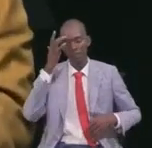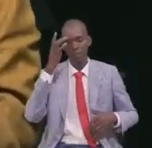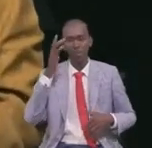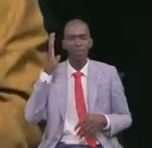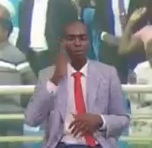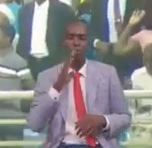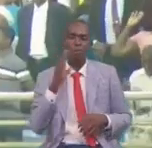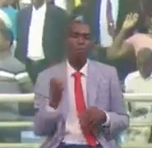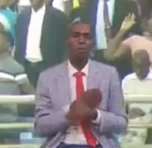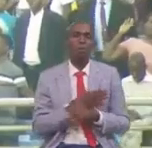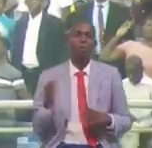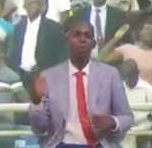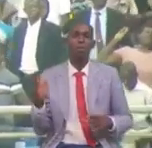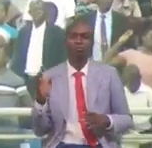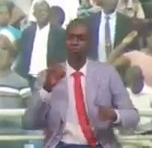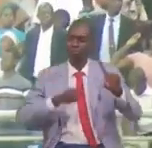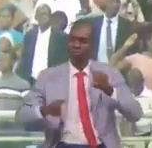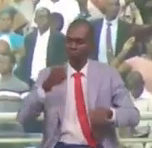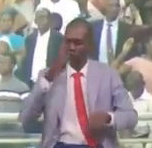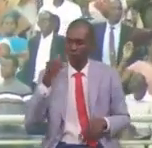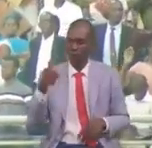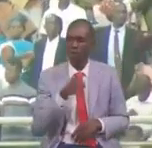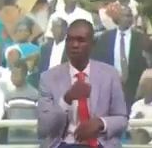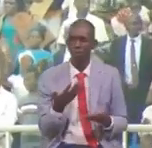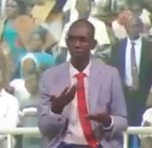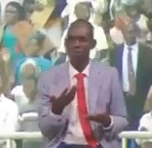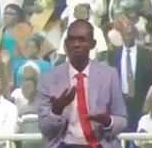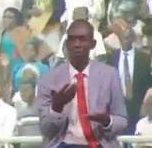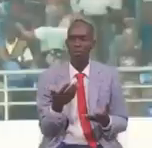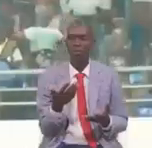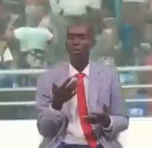away. Say it for yourself.